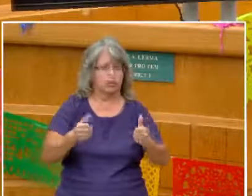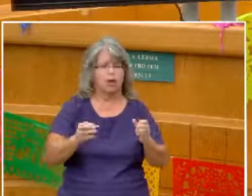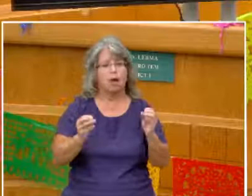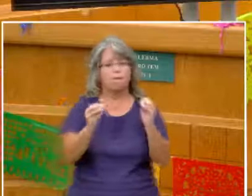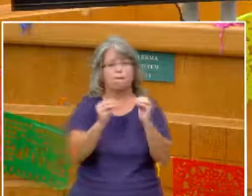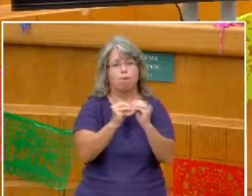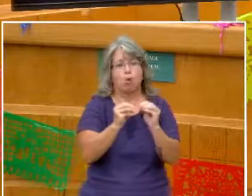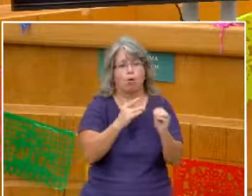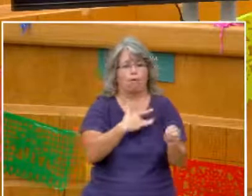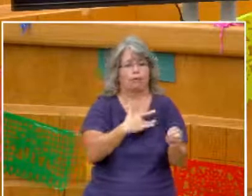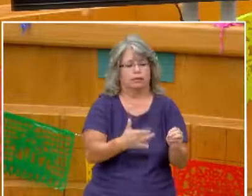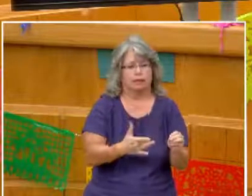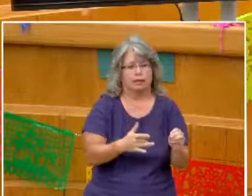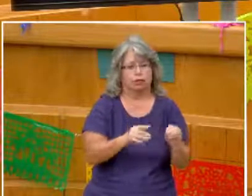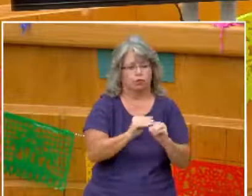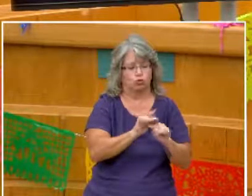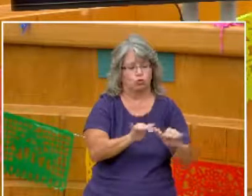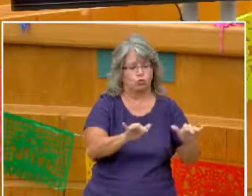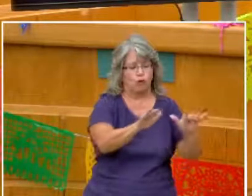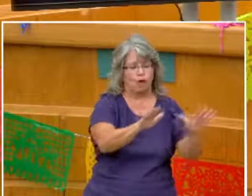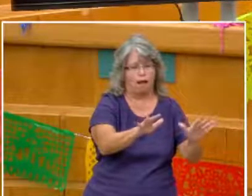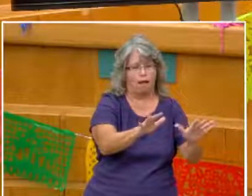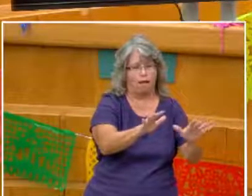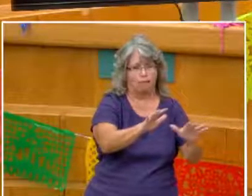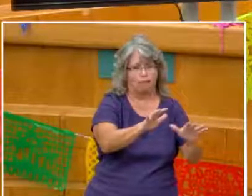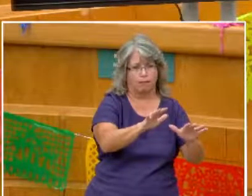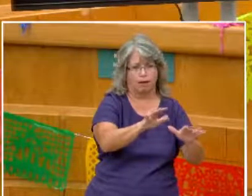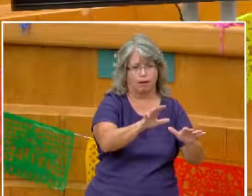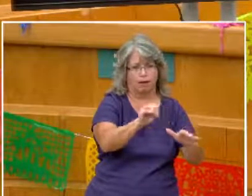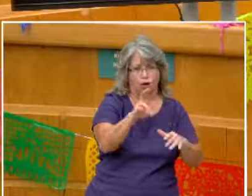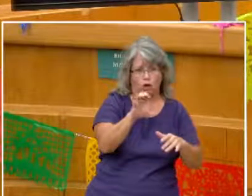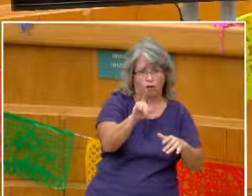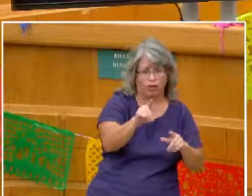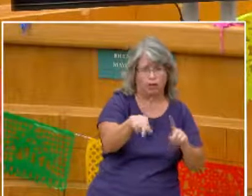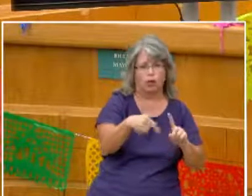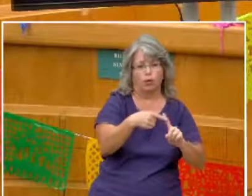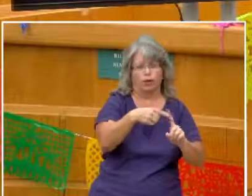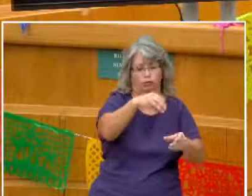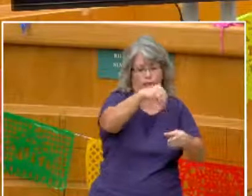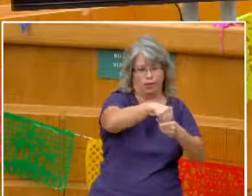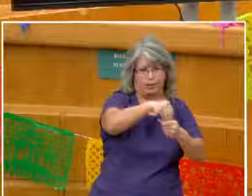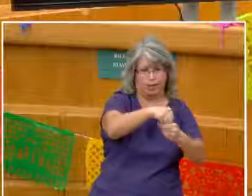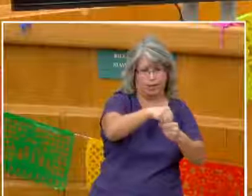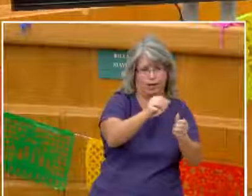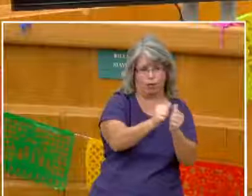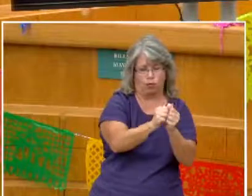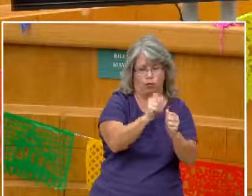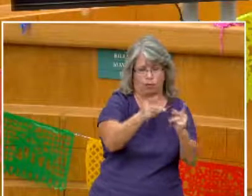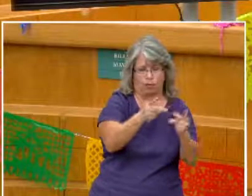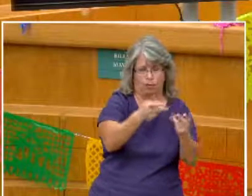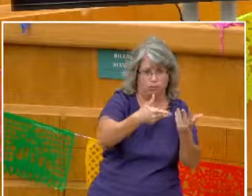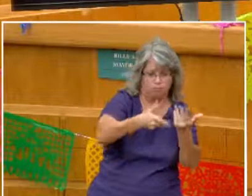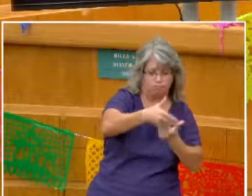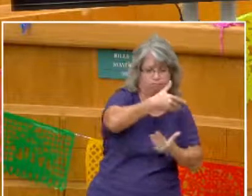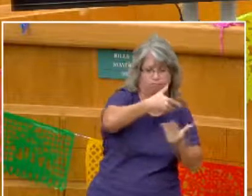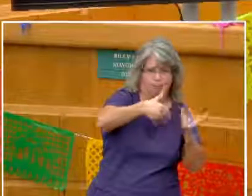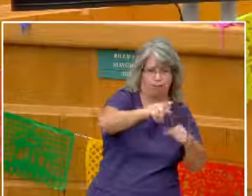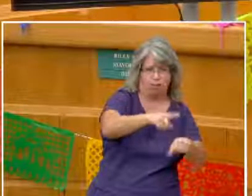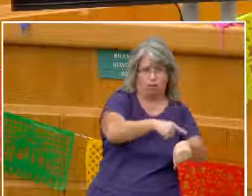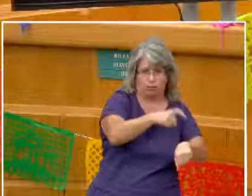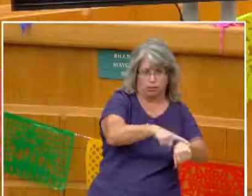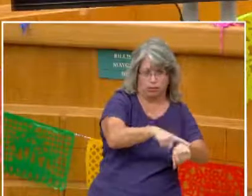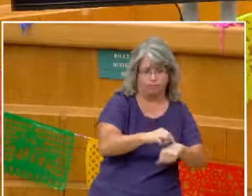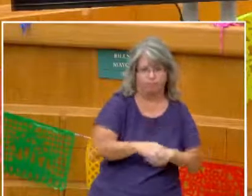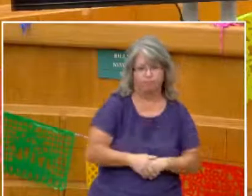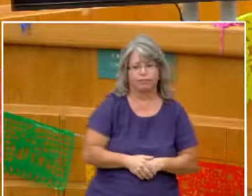with others for a long time. So the recommendation is still that if you are vaccinated, or if